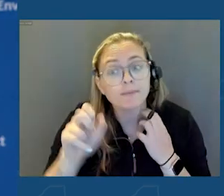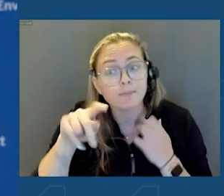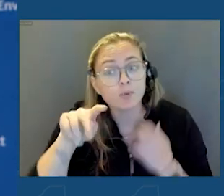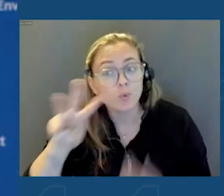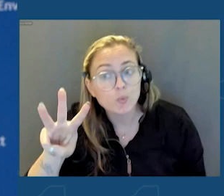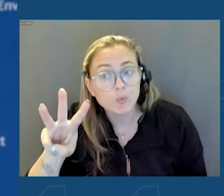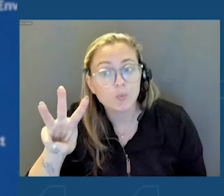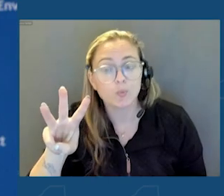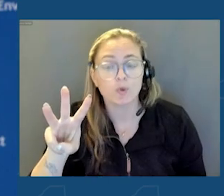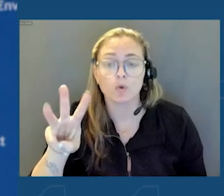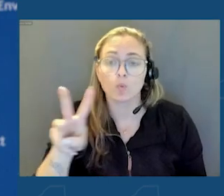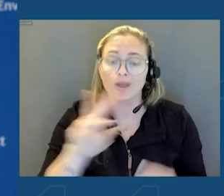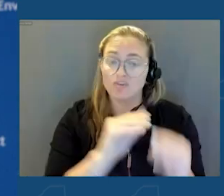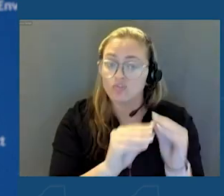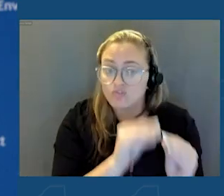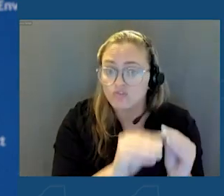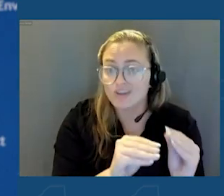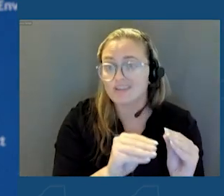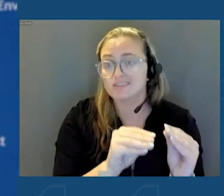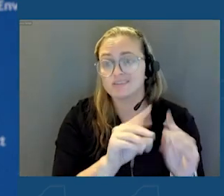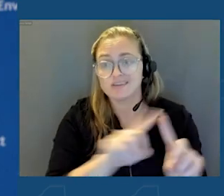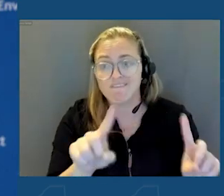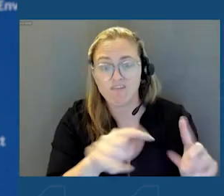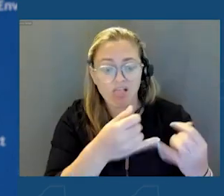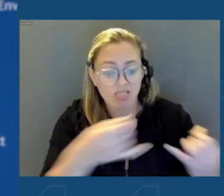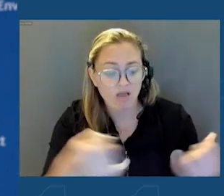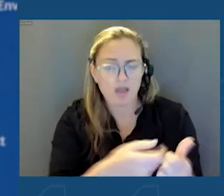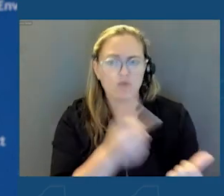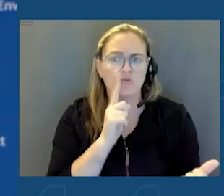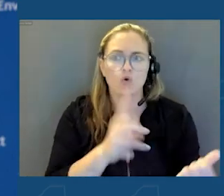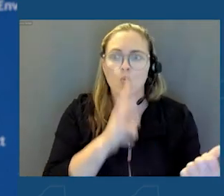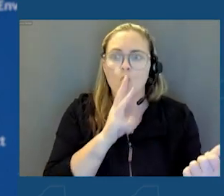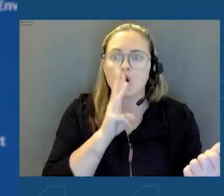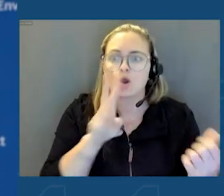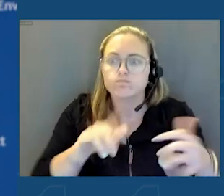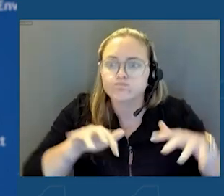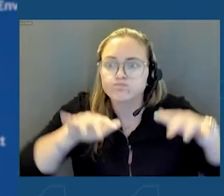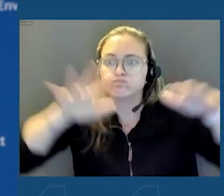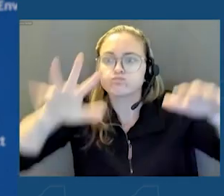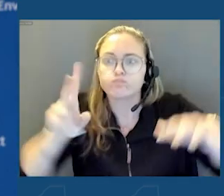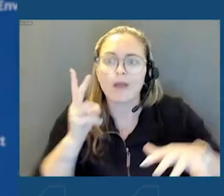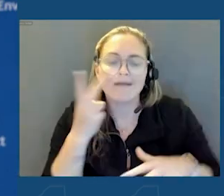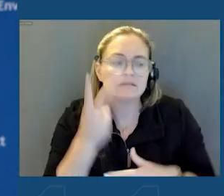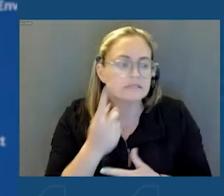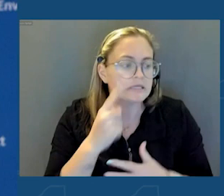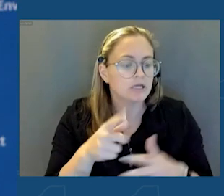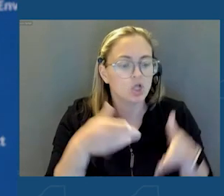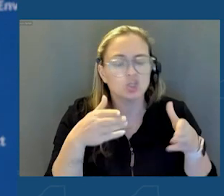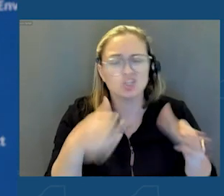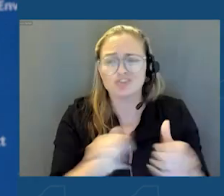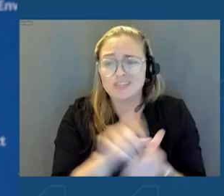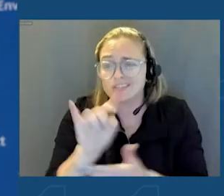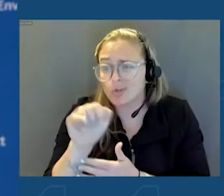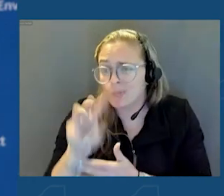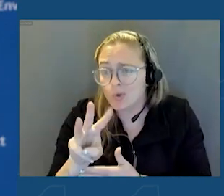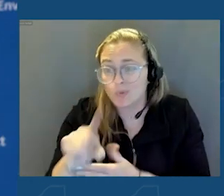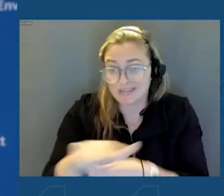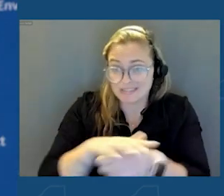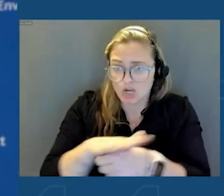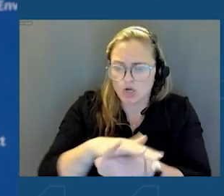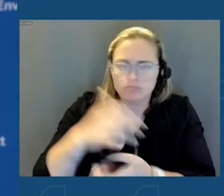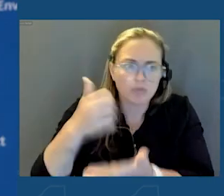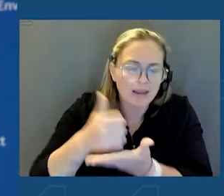help the overflow during high rain events. I've seen the flooding on the streets in Depew. This is an area we can help mitigate